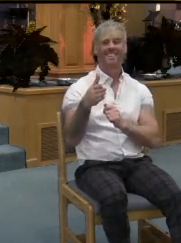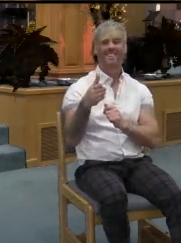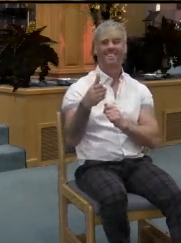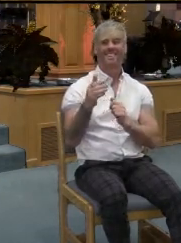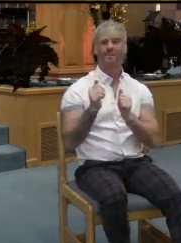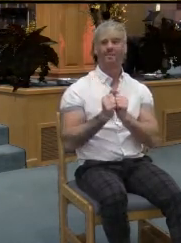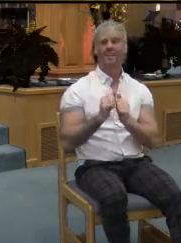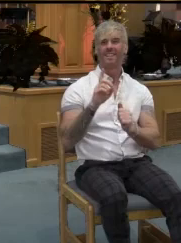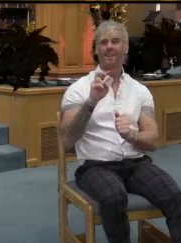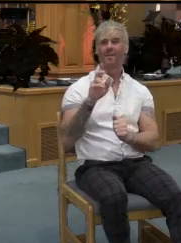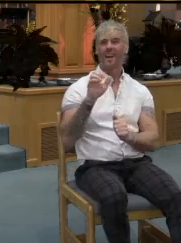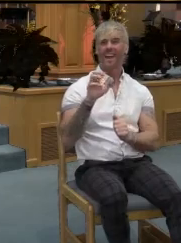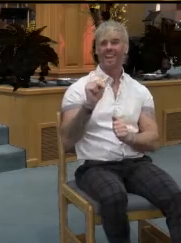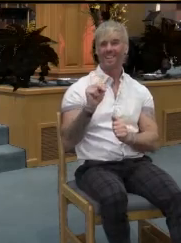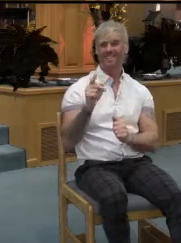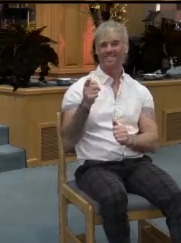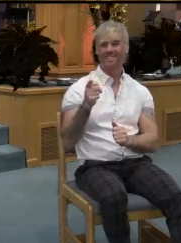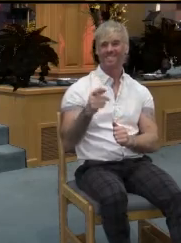too.